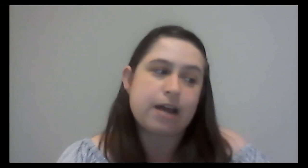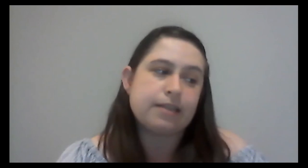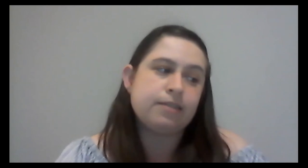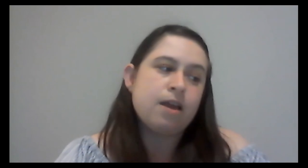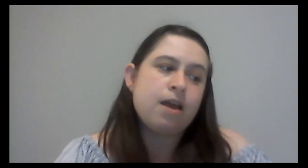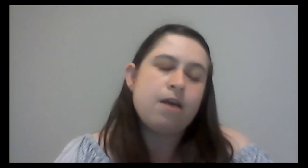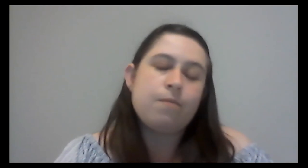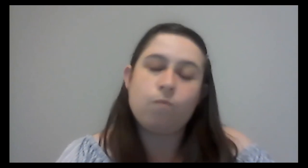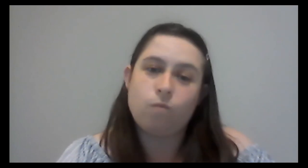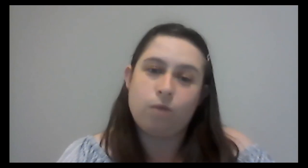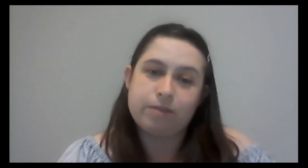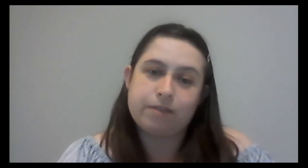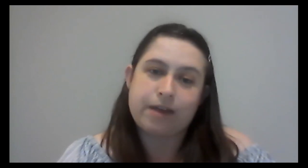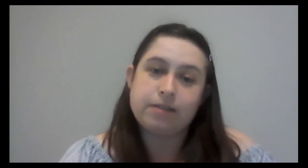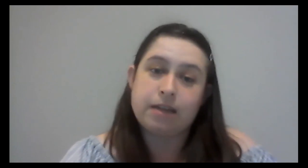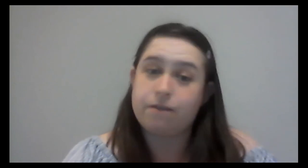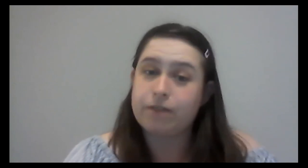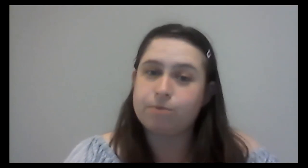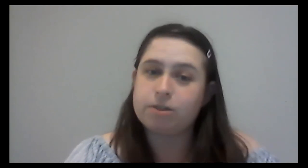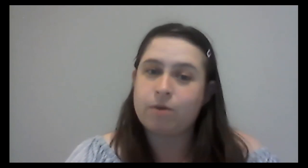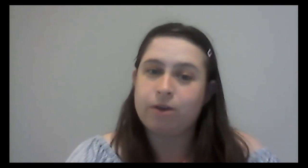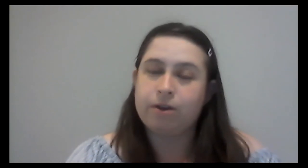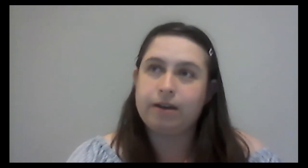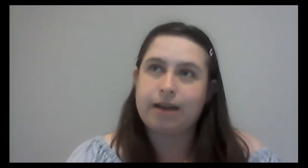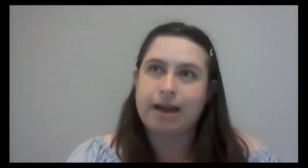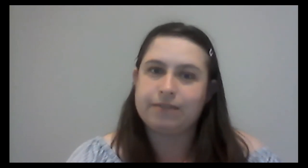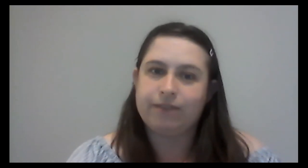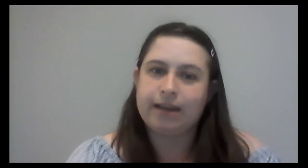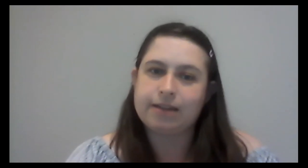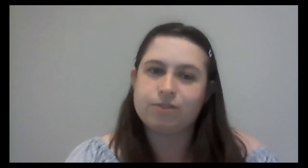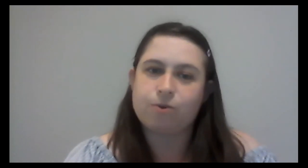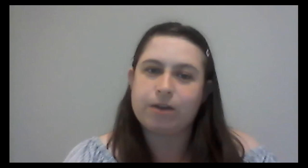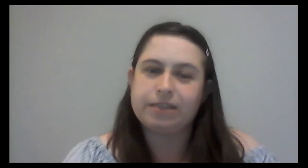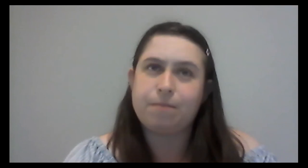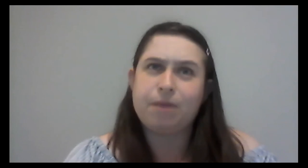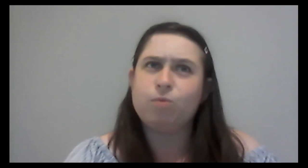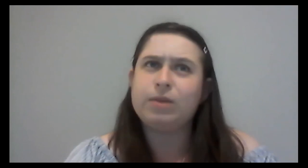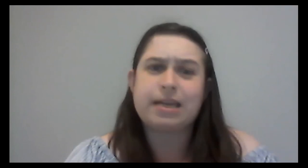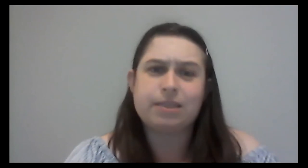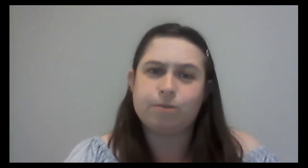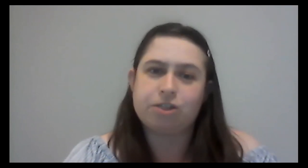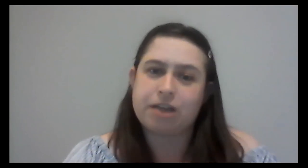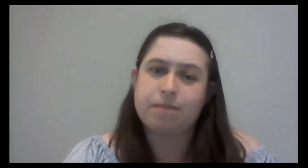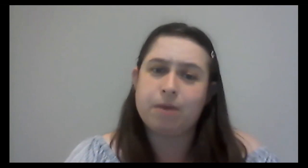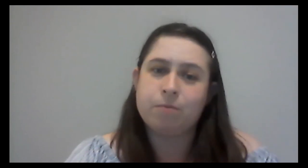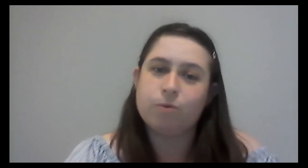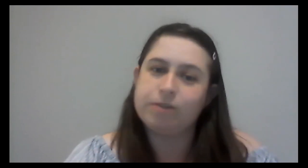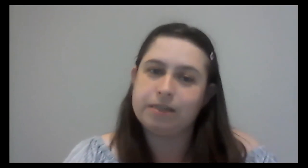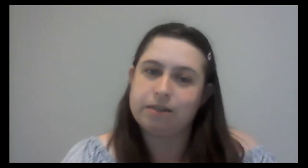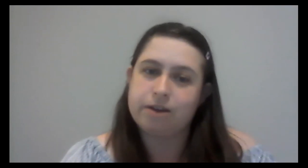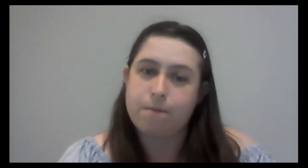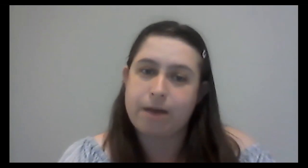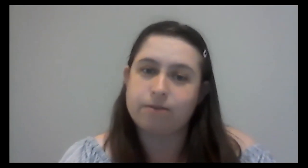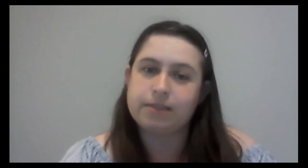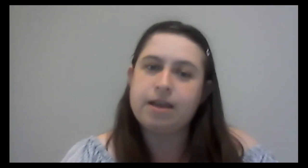to address. We also found in our first project, where we couldn't actively collect stories, that people were desperate to share them. People wanted